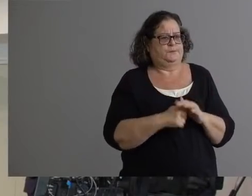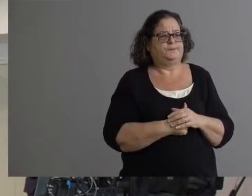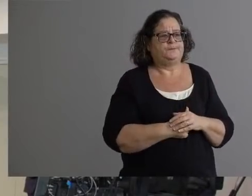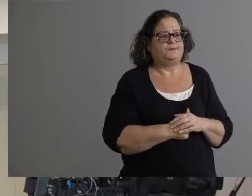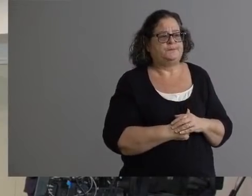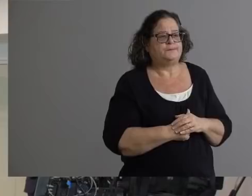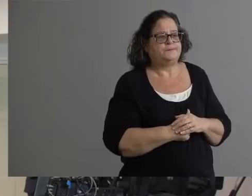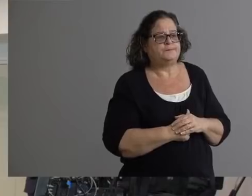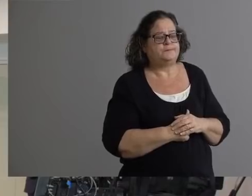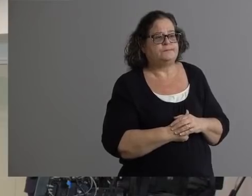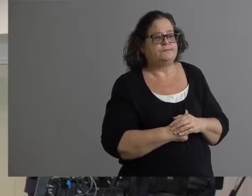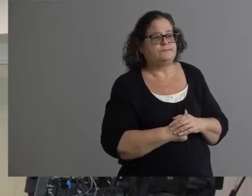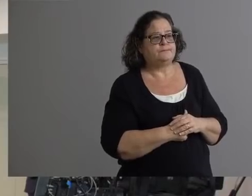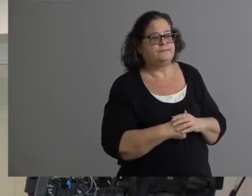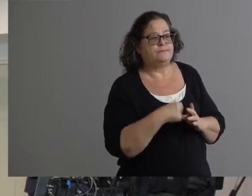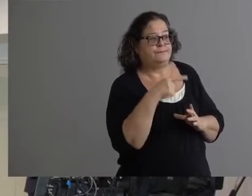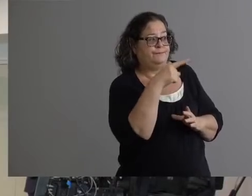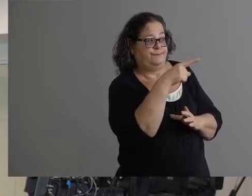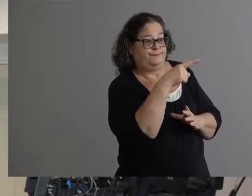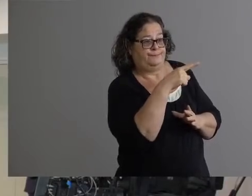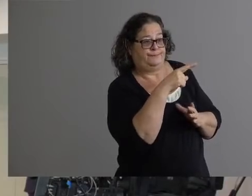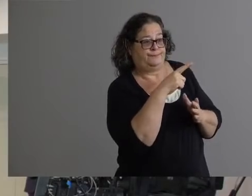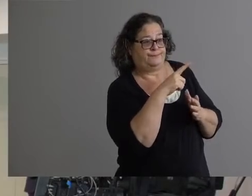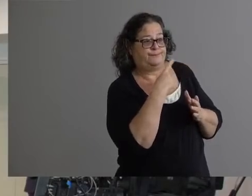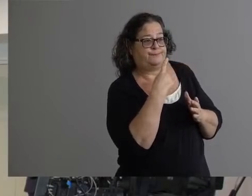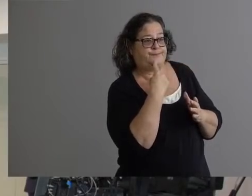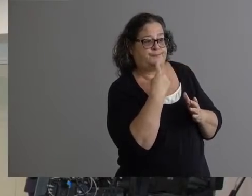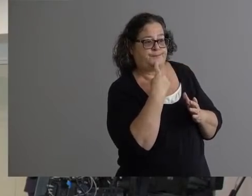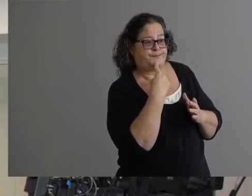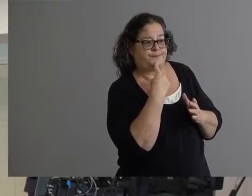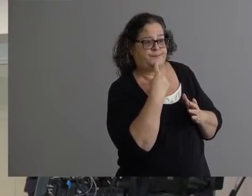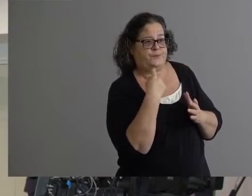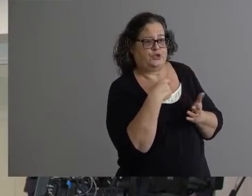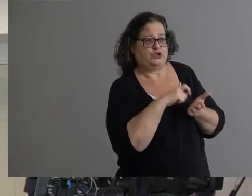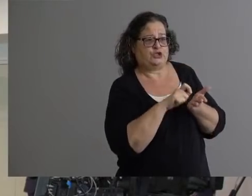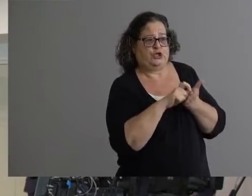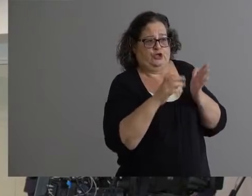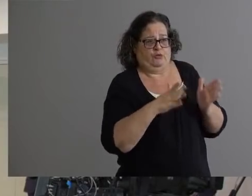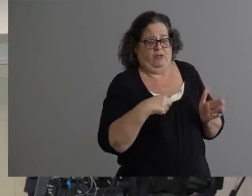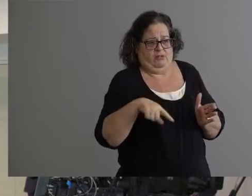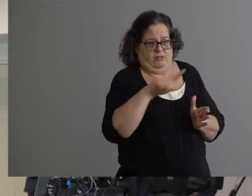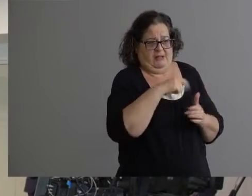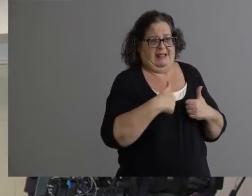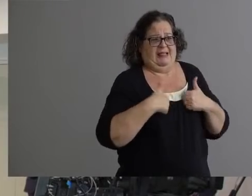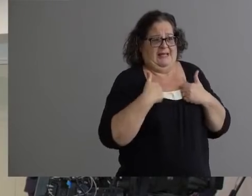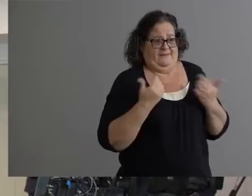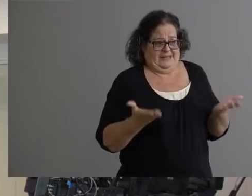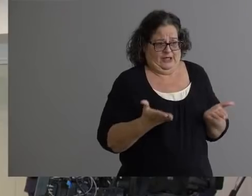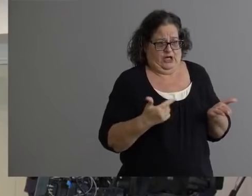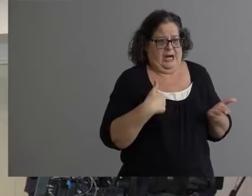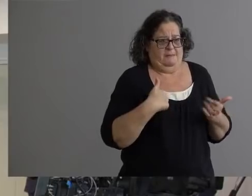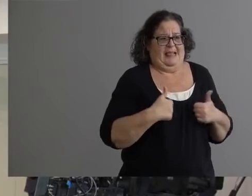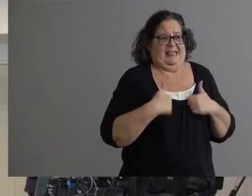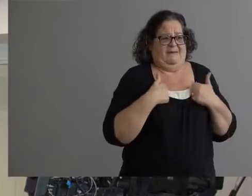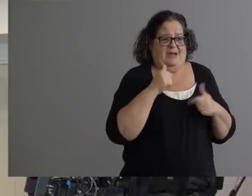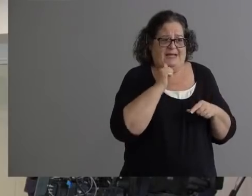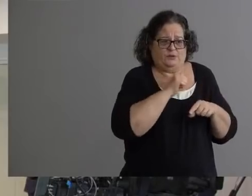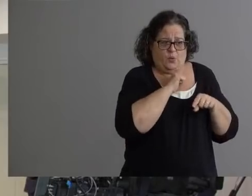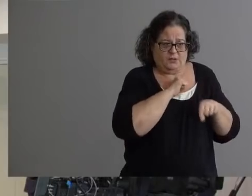this community. And so I'm asking you, as a resident, as somebody who lives here, who's raised a family here, just as you